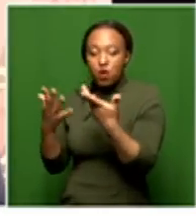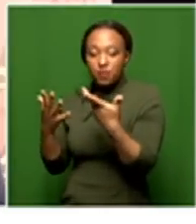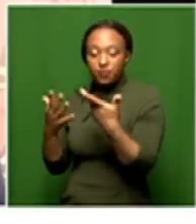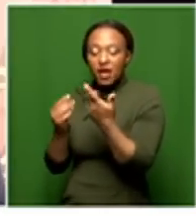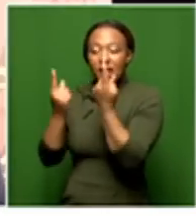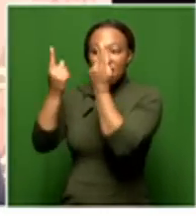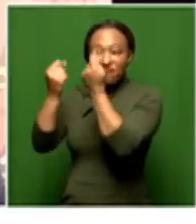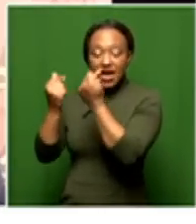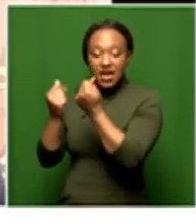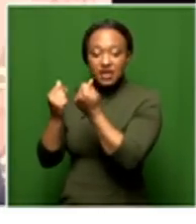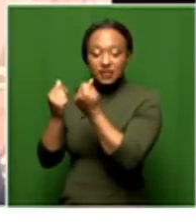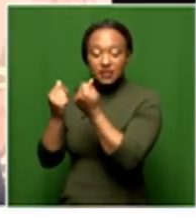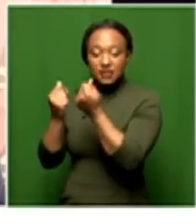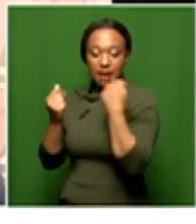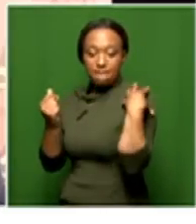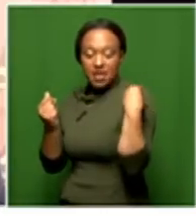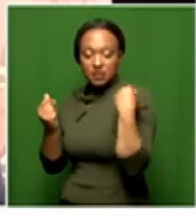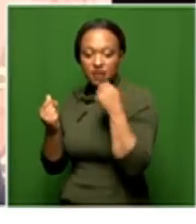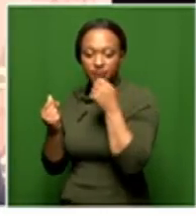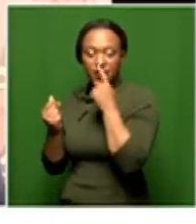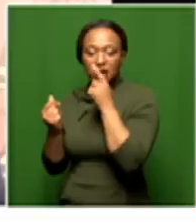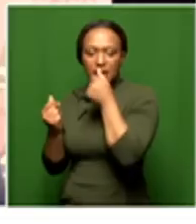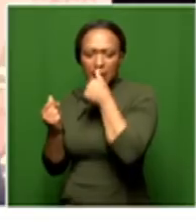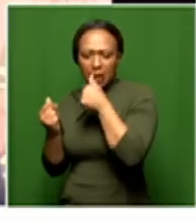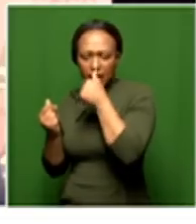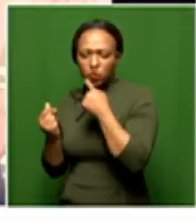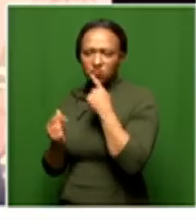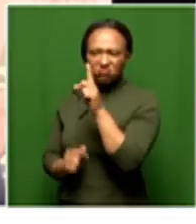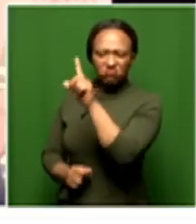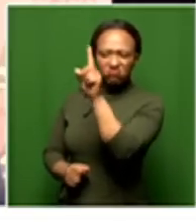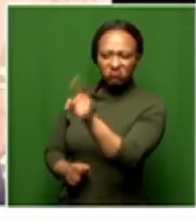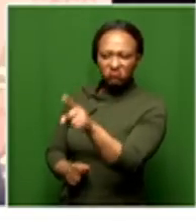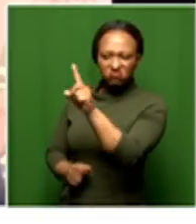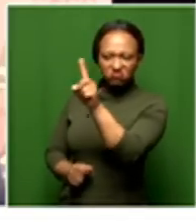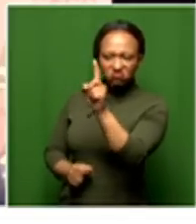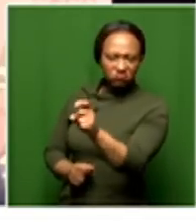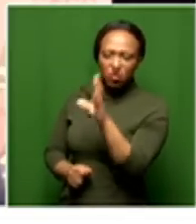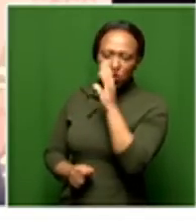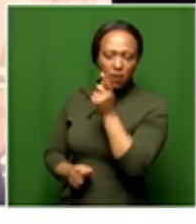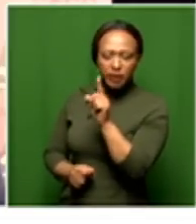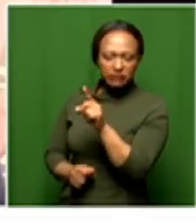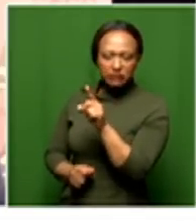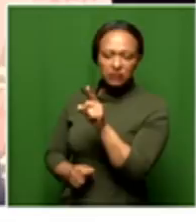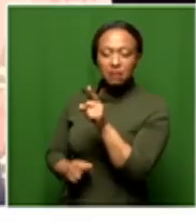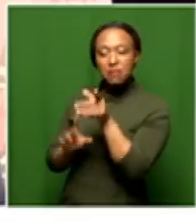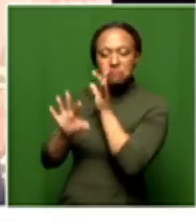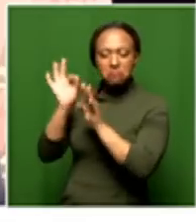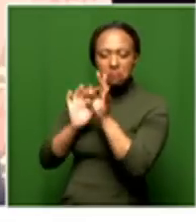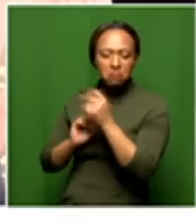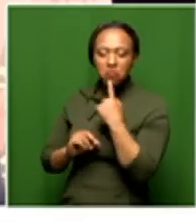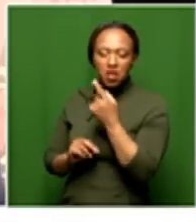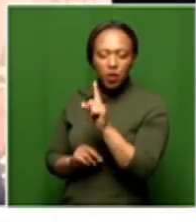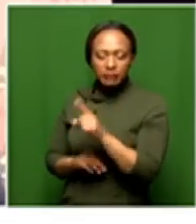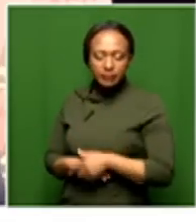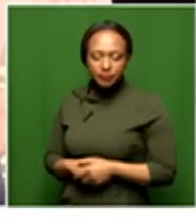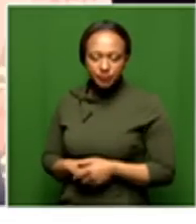the Finance Minister, Tito Mboweni, with big question marks around that, saying, what are you talking about? Perhaps you can elaborate. What are you talking